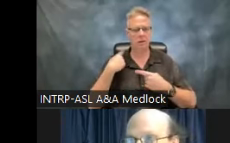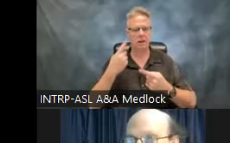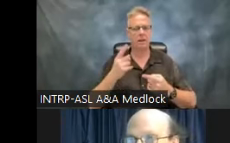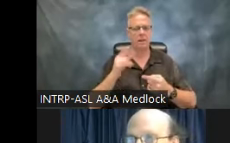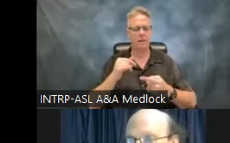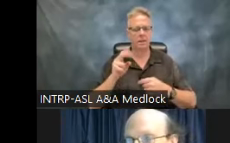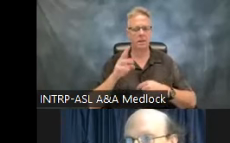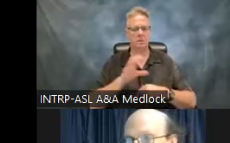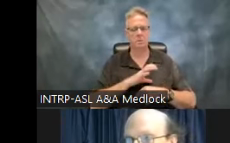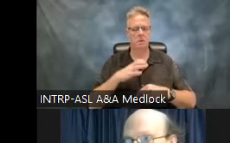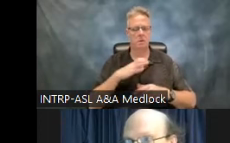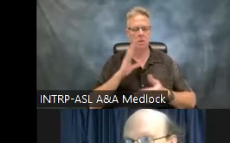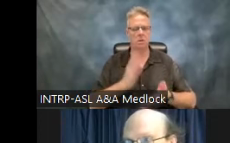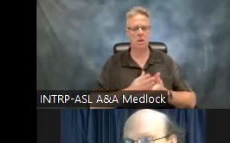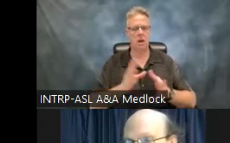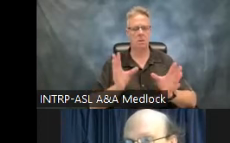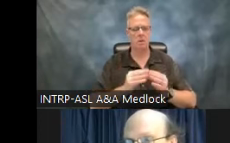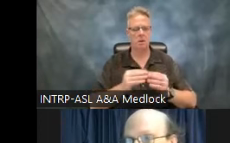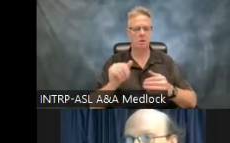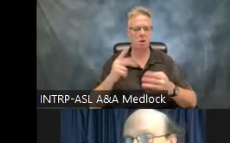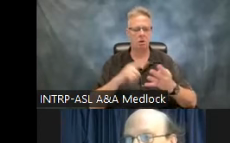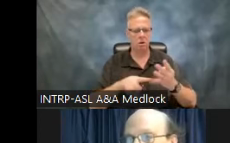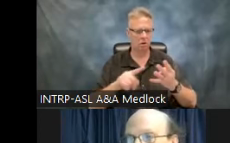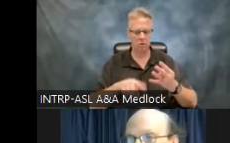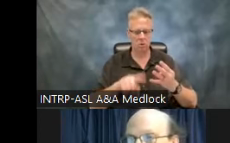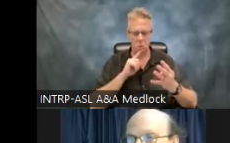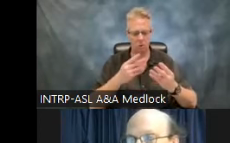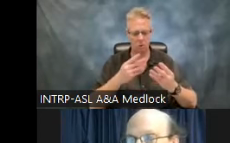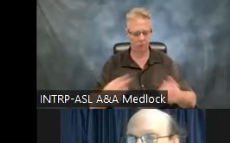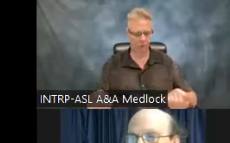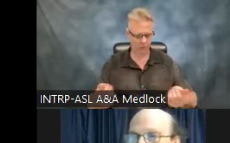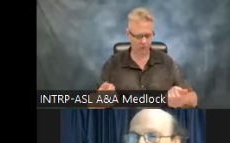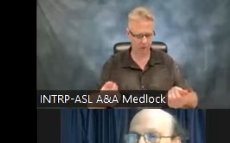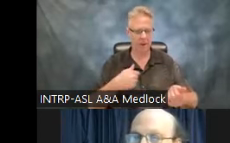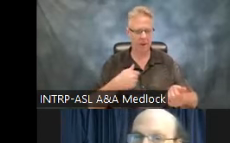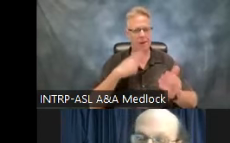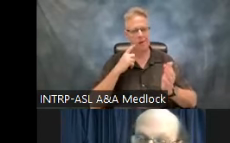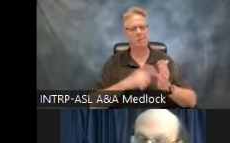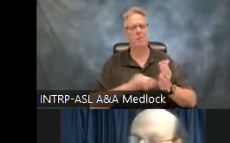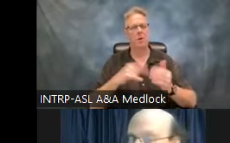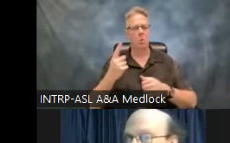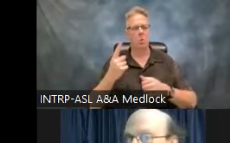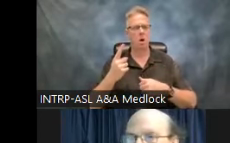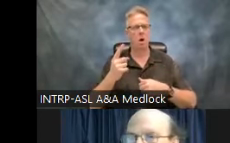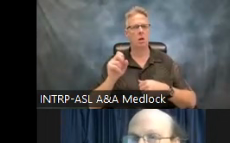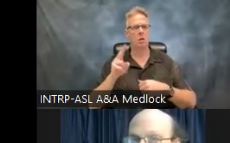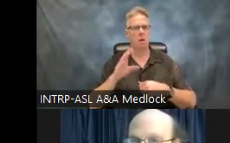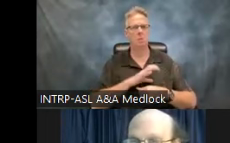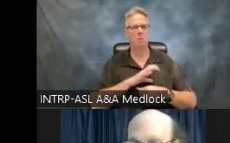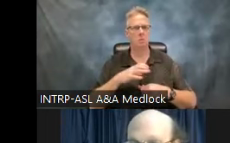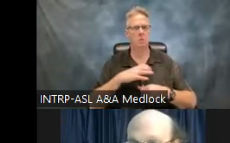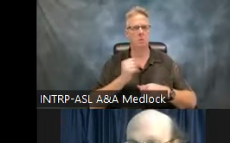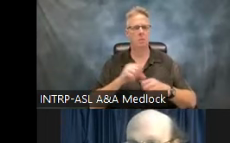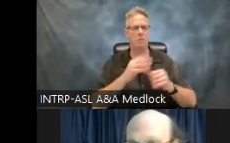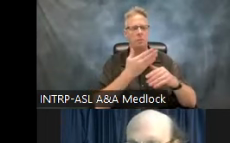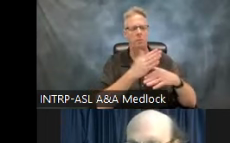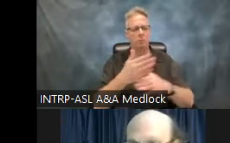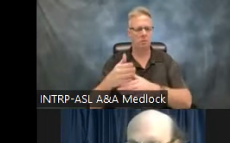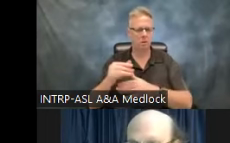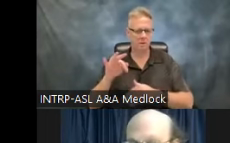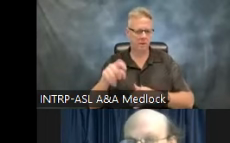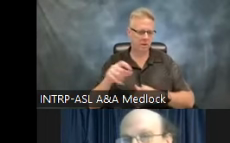subcommittee stopped meeting at the end of August. And I recognize that means that one subcommittee is going to have a lot of work. It can break down into smaller work groups if need